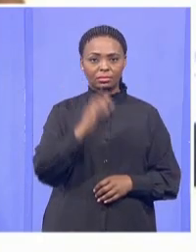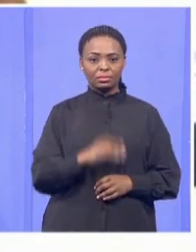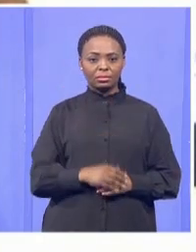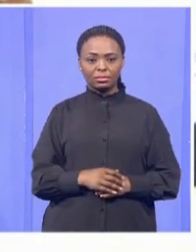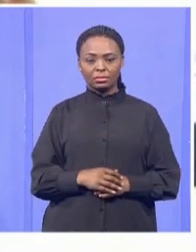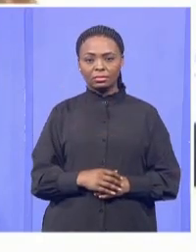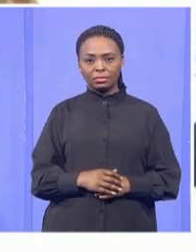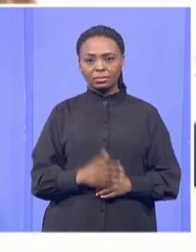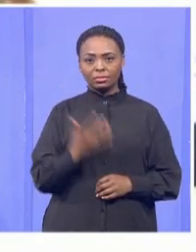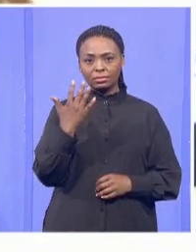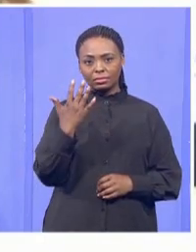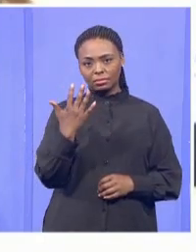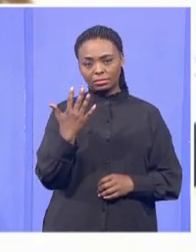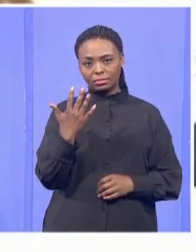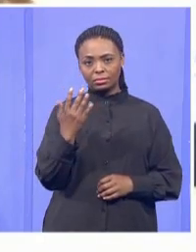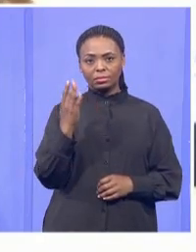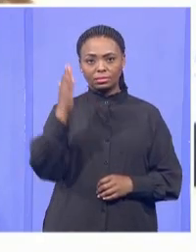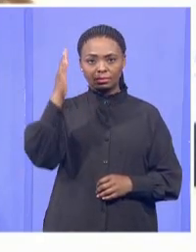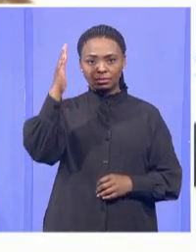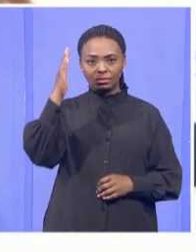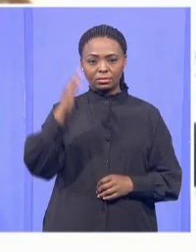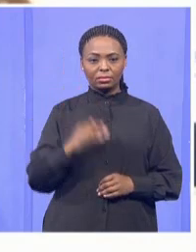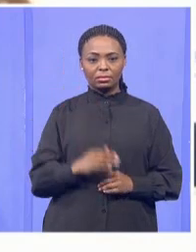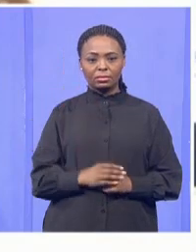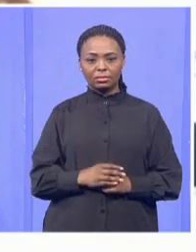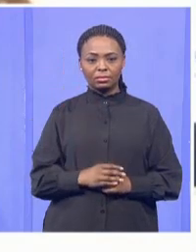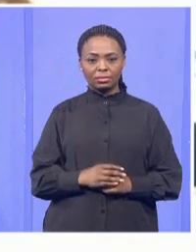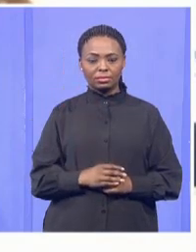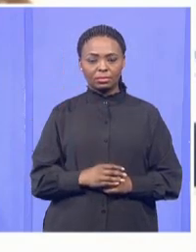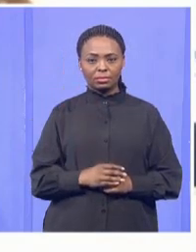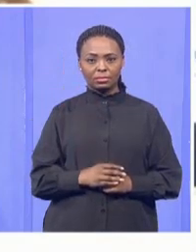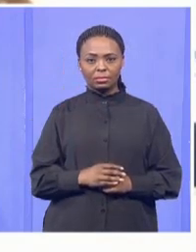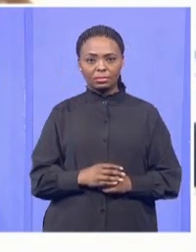Only 5. So you must remember your numbers.